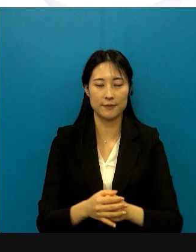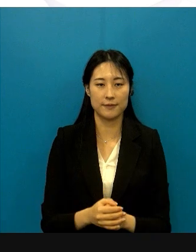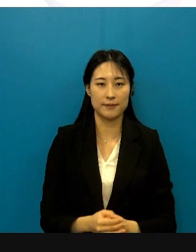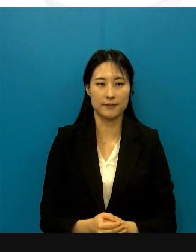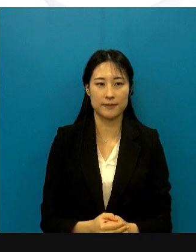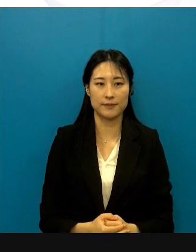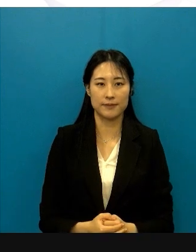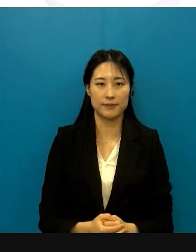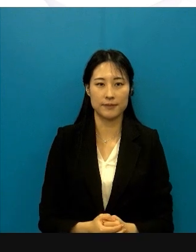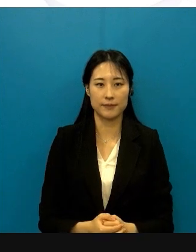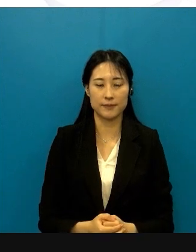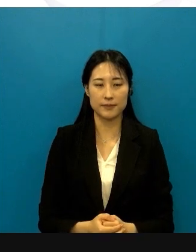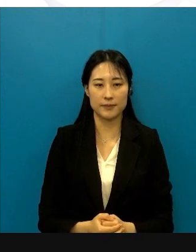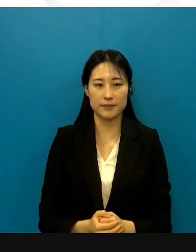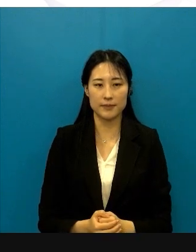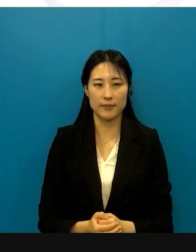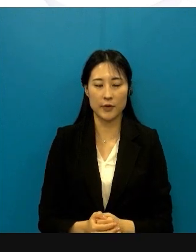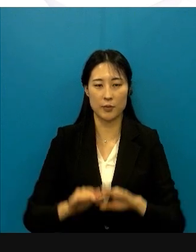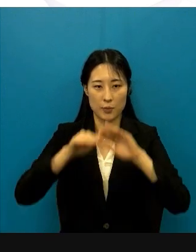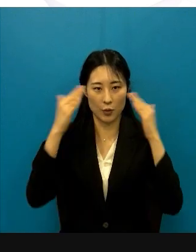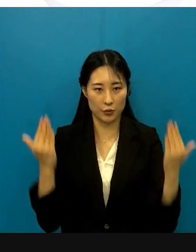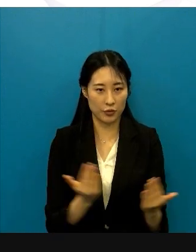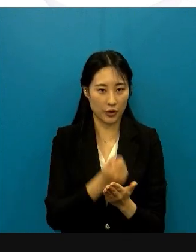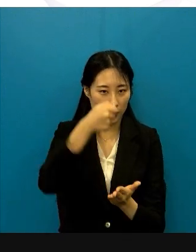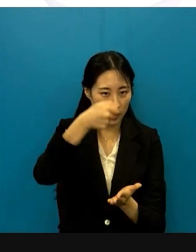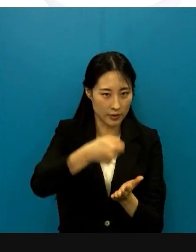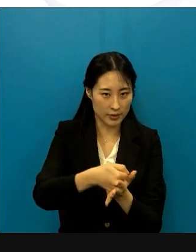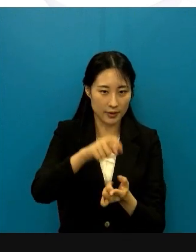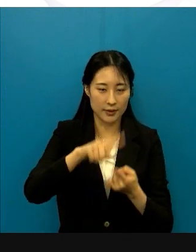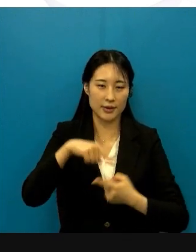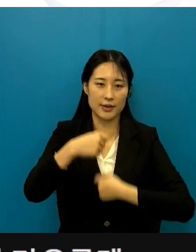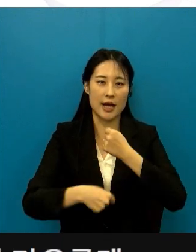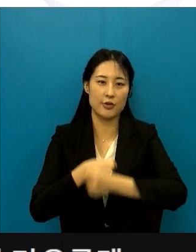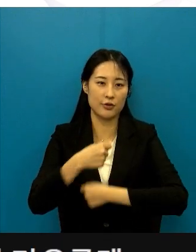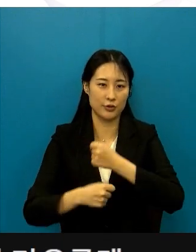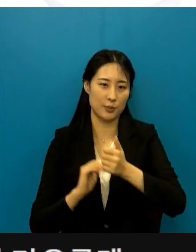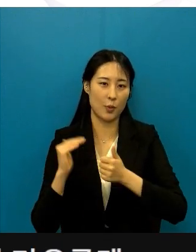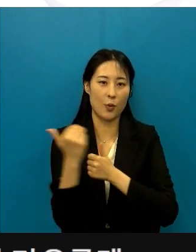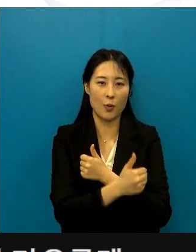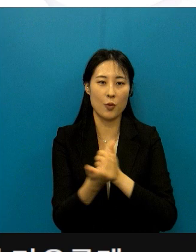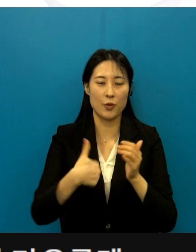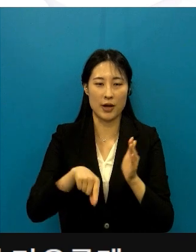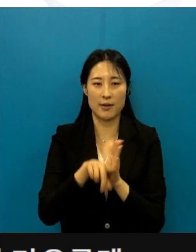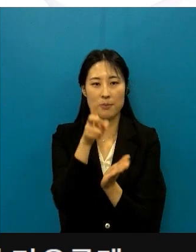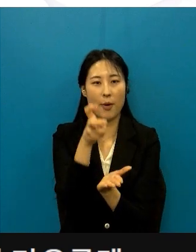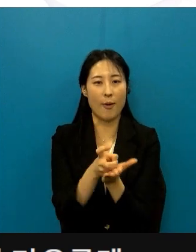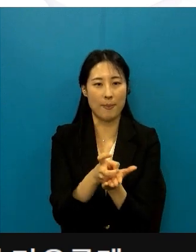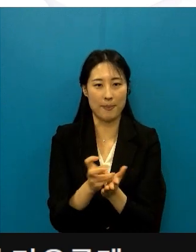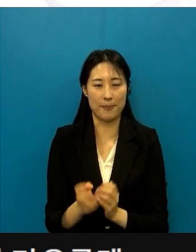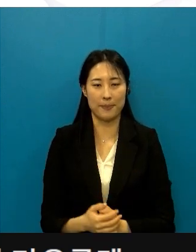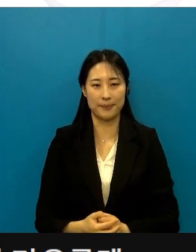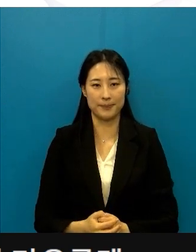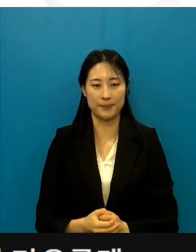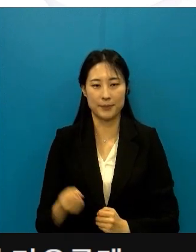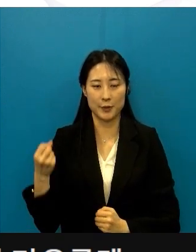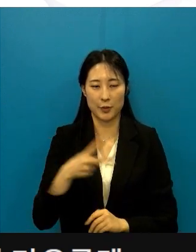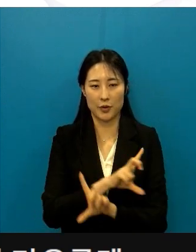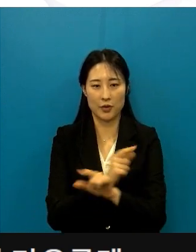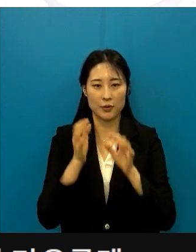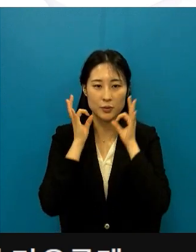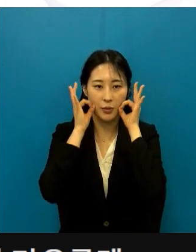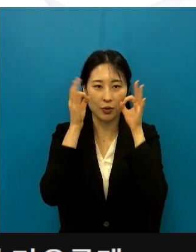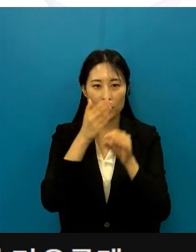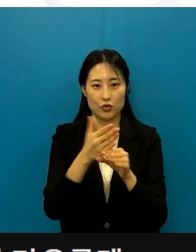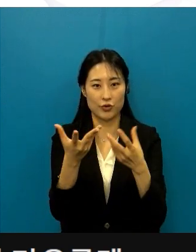So giving individuals the right to lay down in writing how they wish to be treated, how